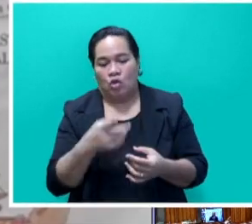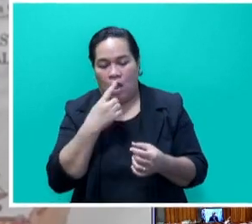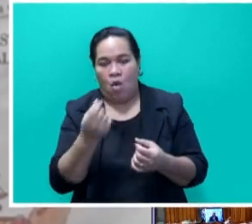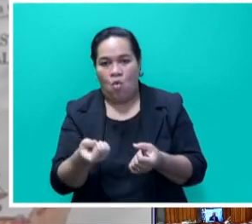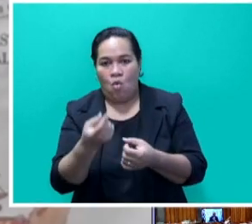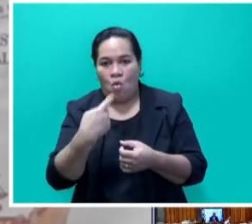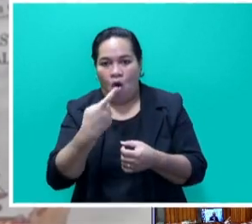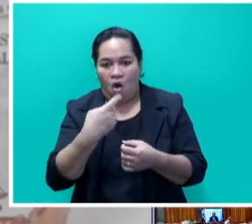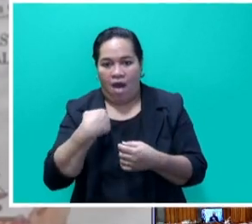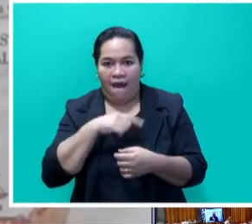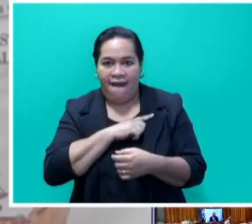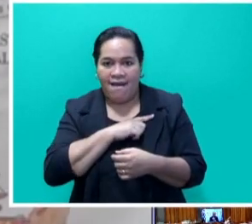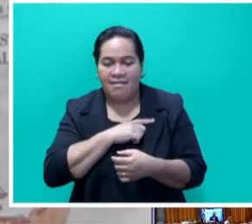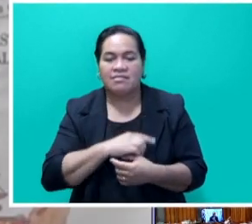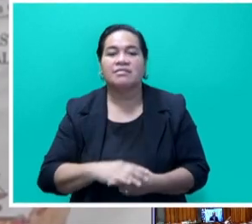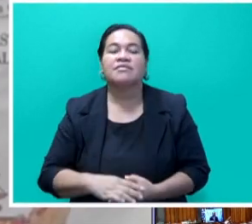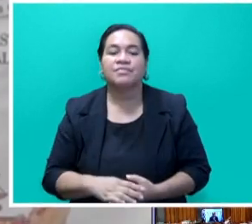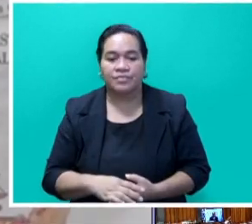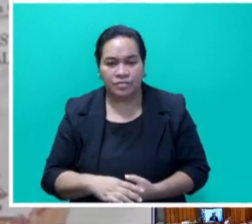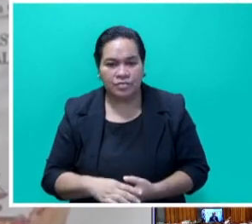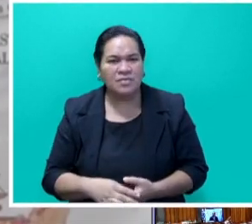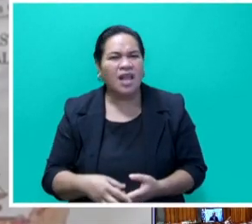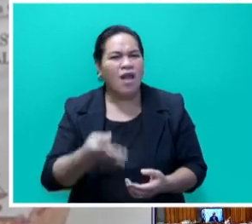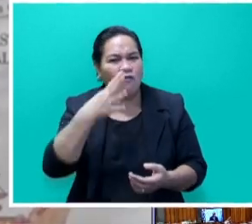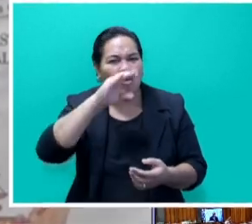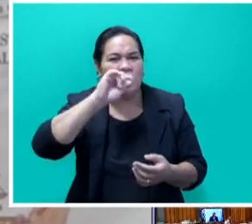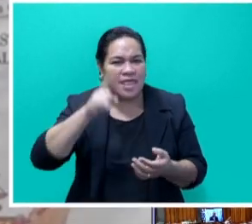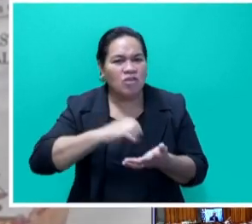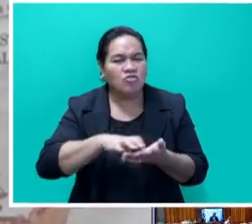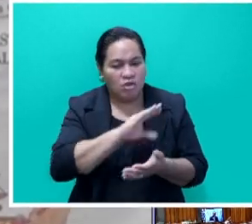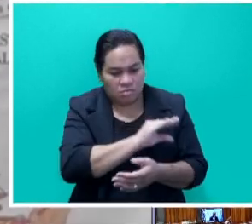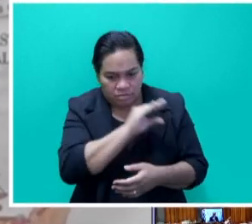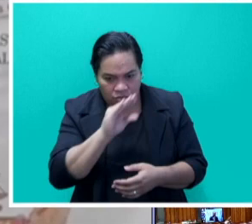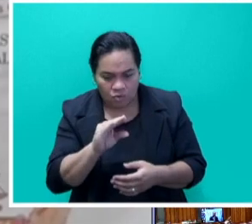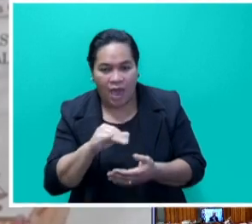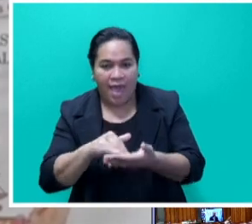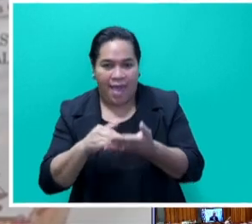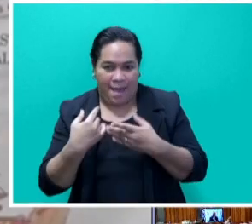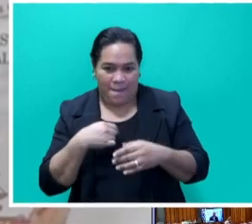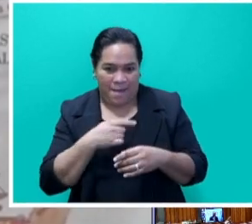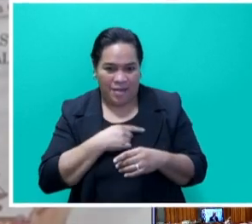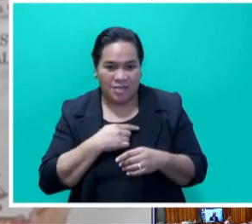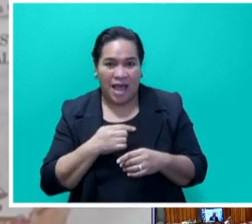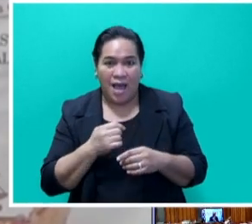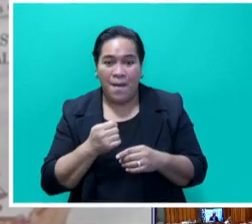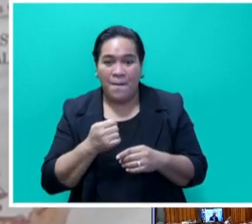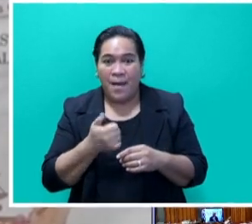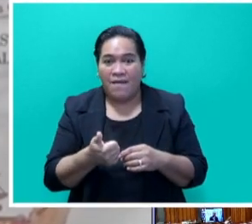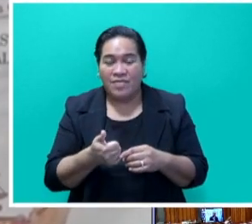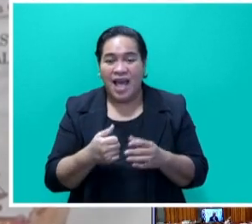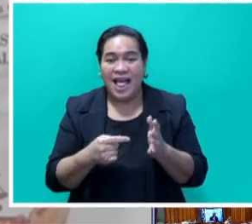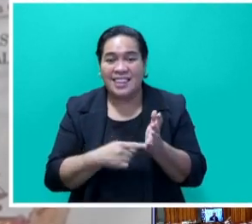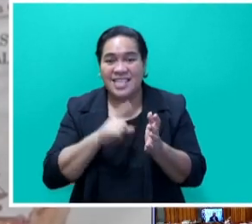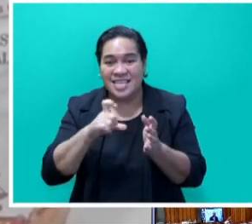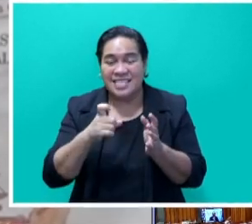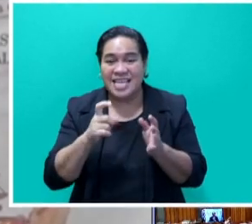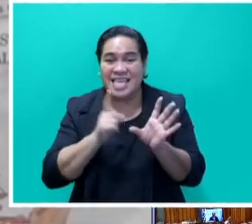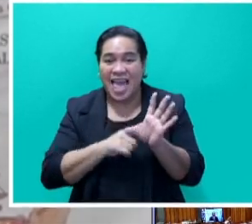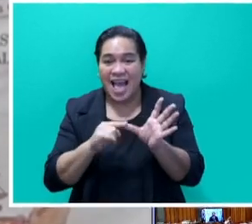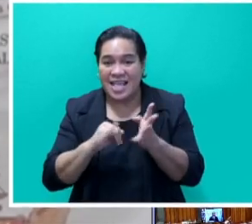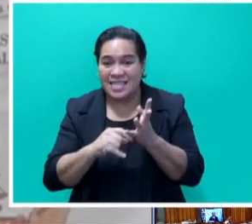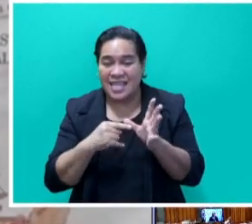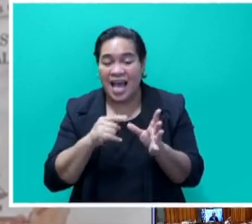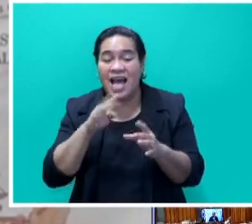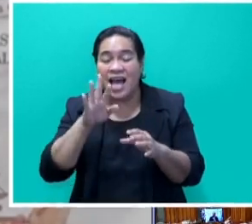An allocation of 40,000 will allow us to continue the kind of work that was done post-TCIASA for Nampawatu village in Maduata. This is in terms